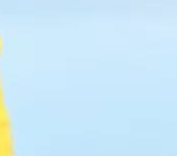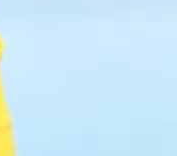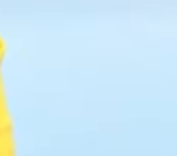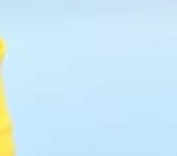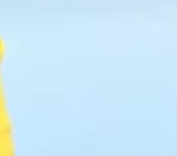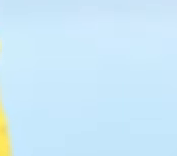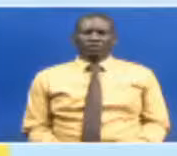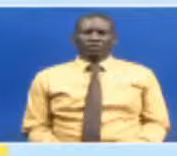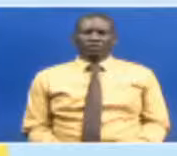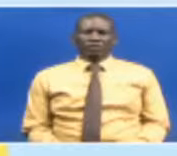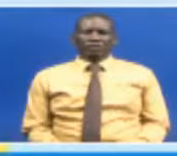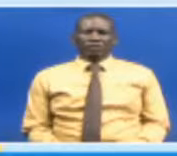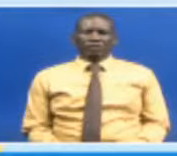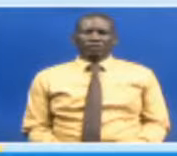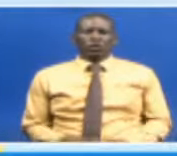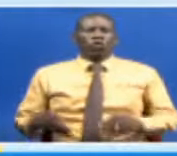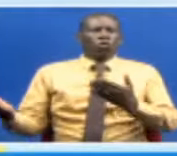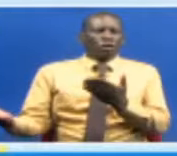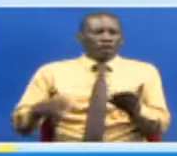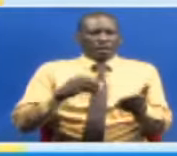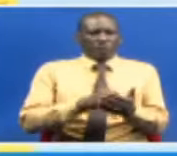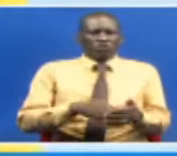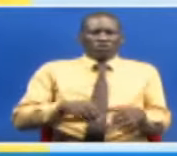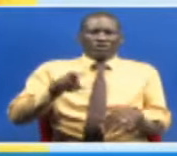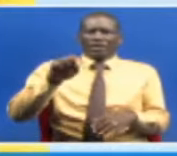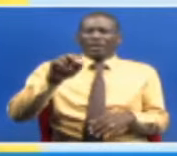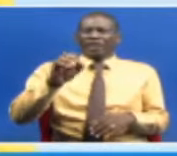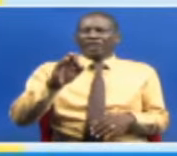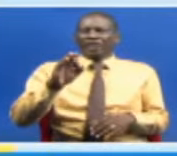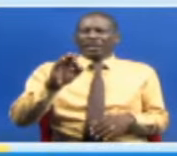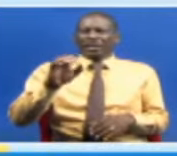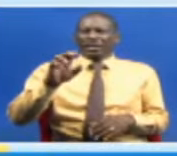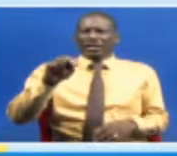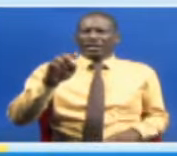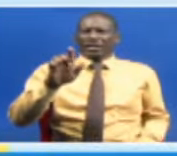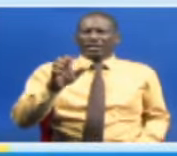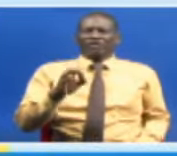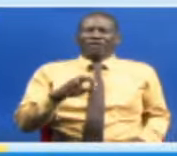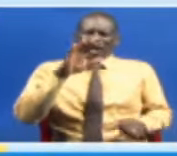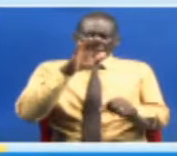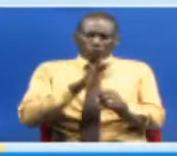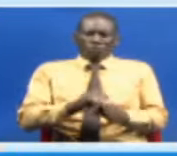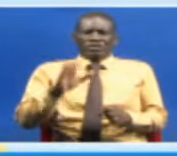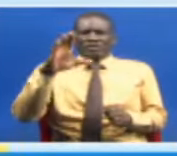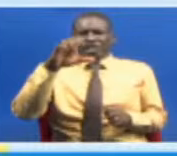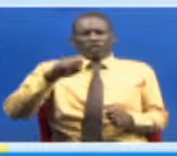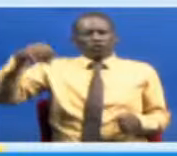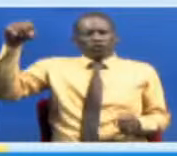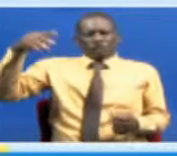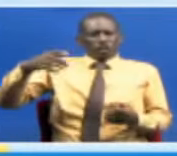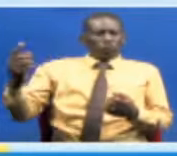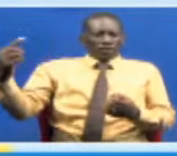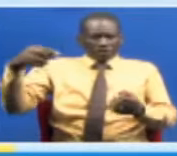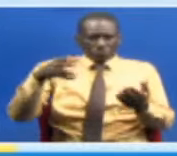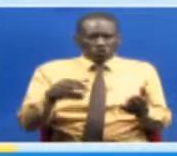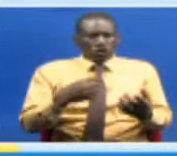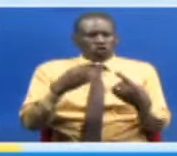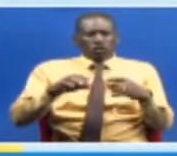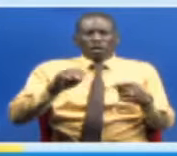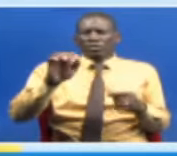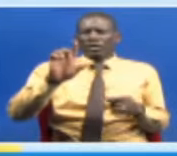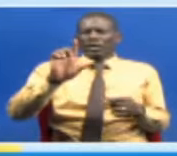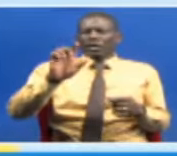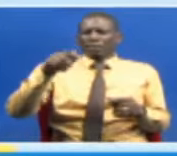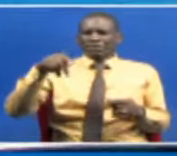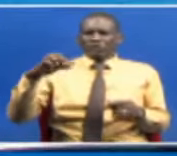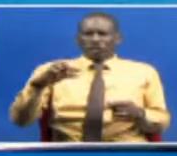Welcome back to the Nation Leadership Forum. I did promise that we'll have the CS for Energy in the studio with us today to talk about the LPG growth strategy.